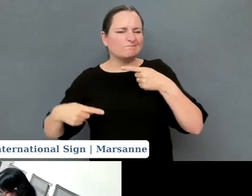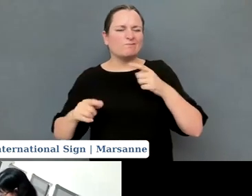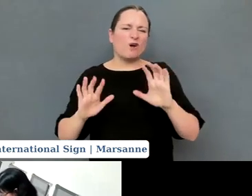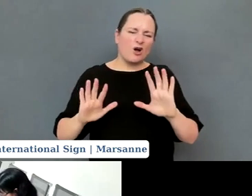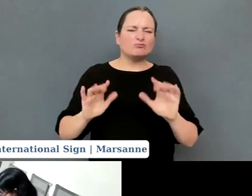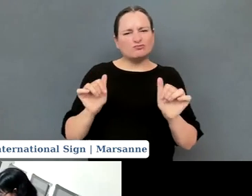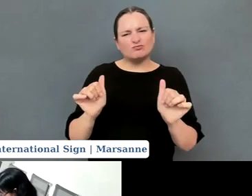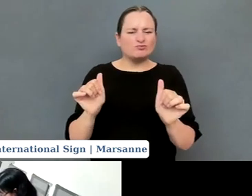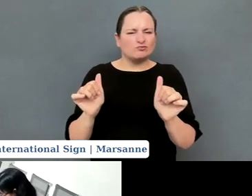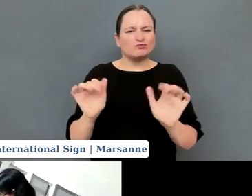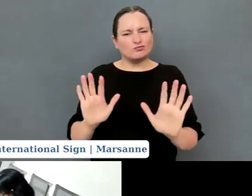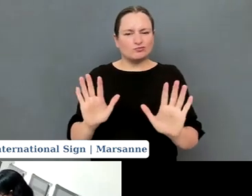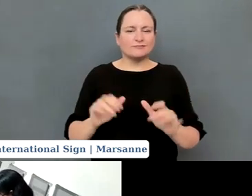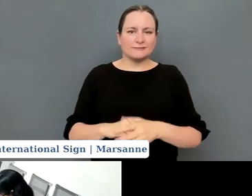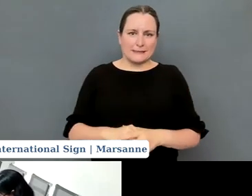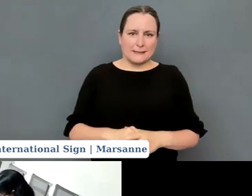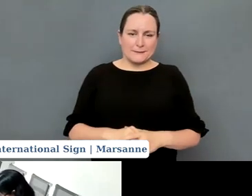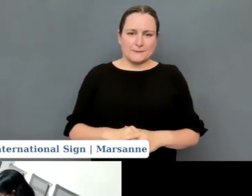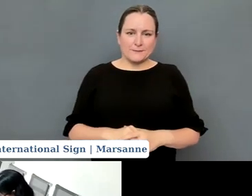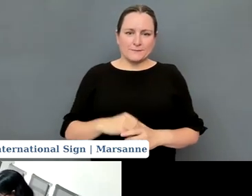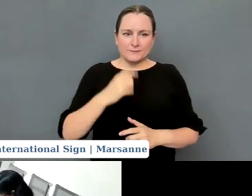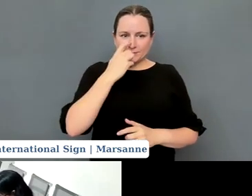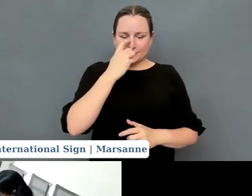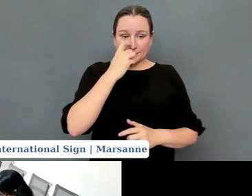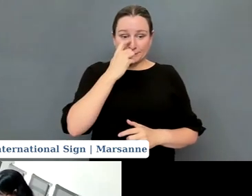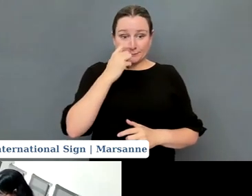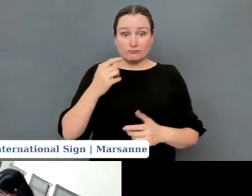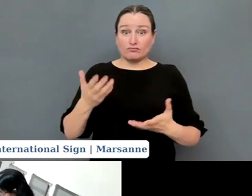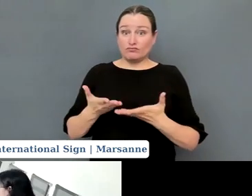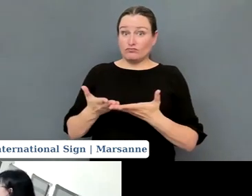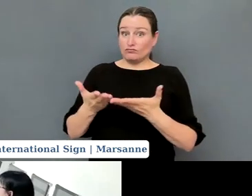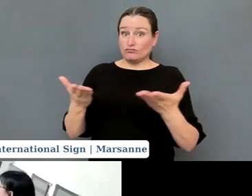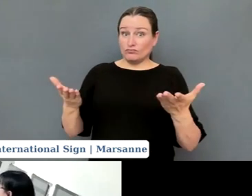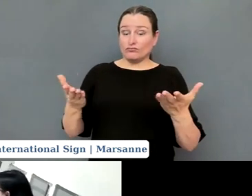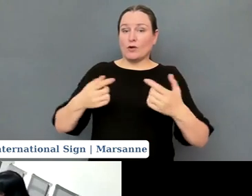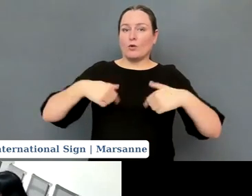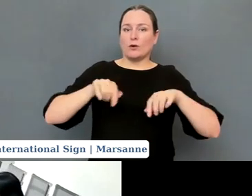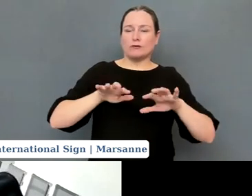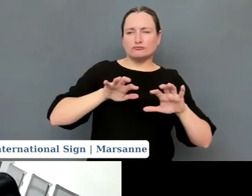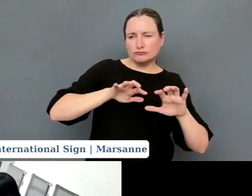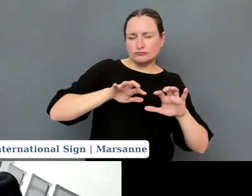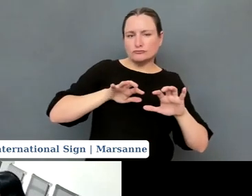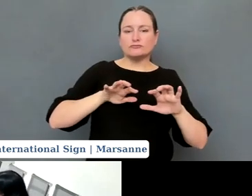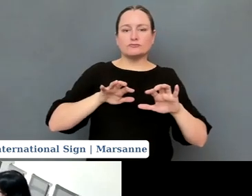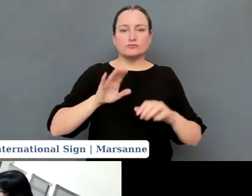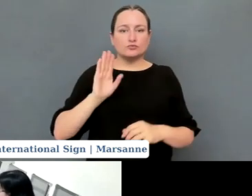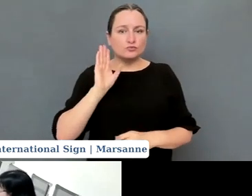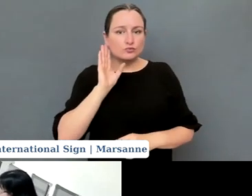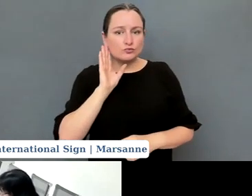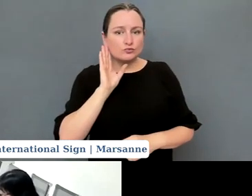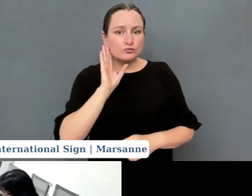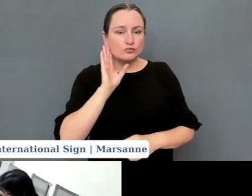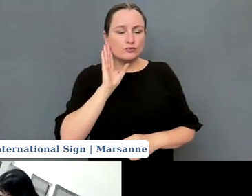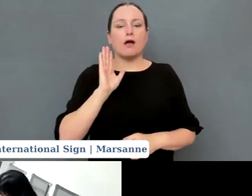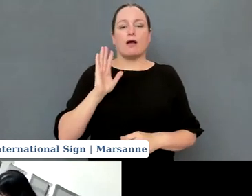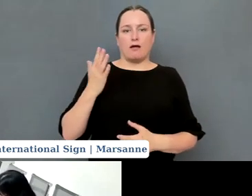So for our participants, we did post Ms. Phuong's